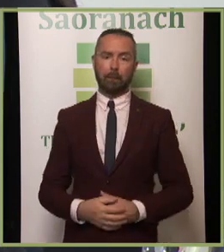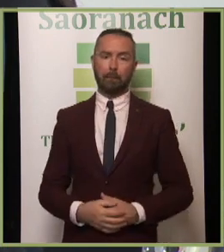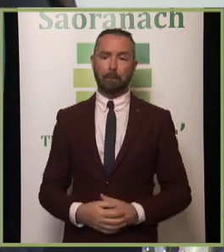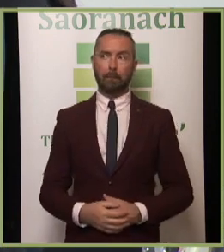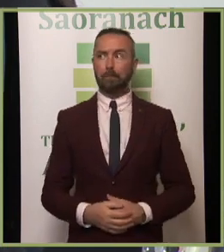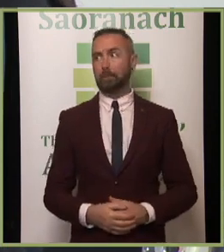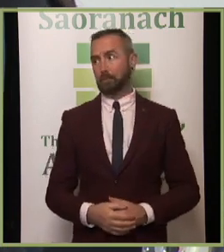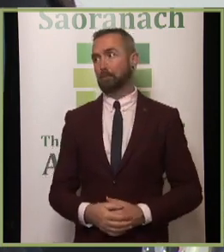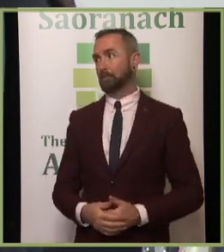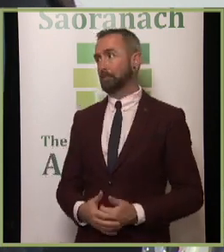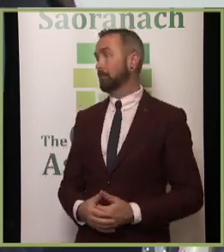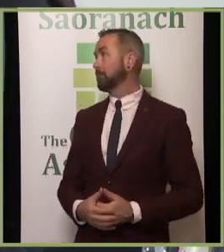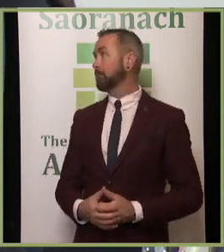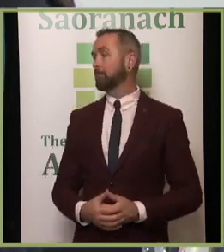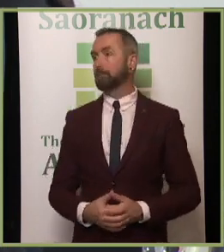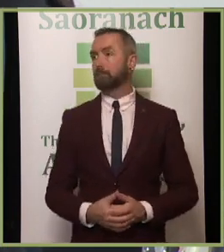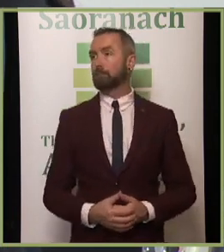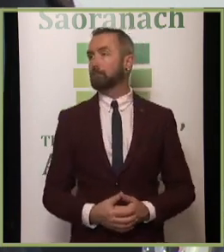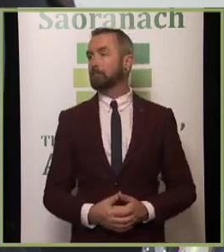Is that...